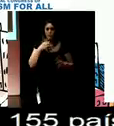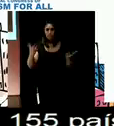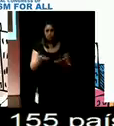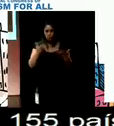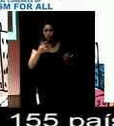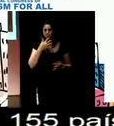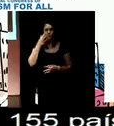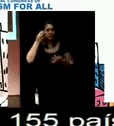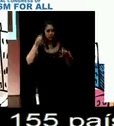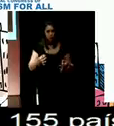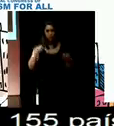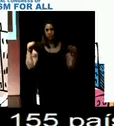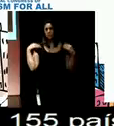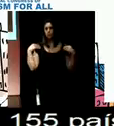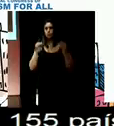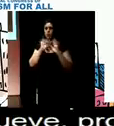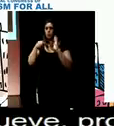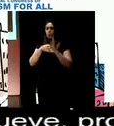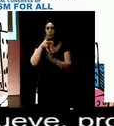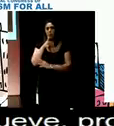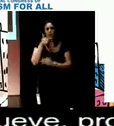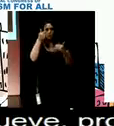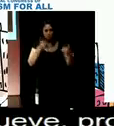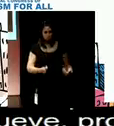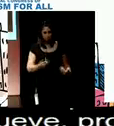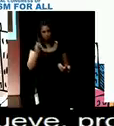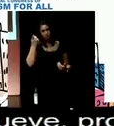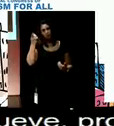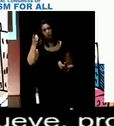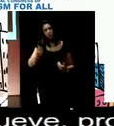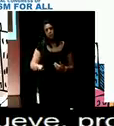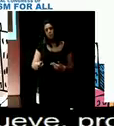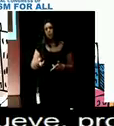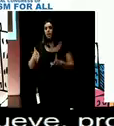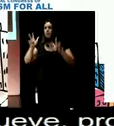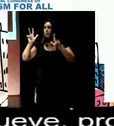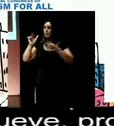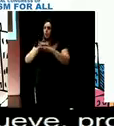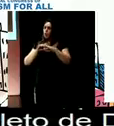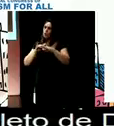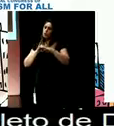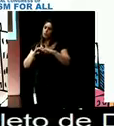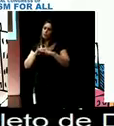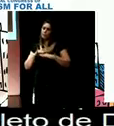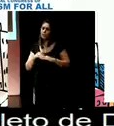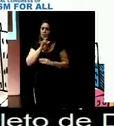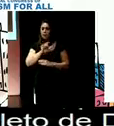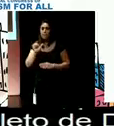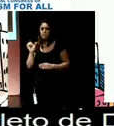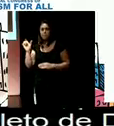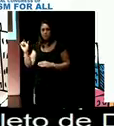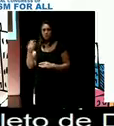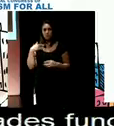countries, protects and ensures the total enjoyment of human rights, of total